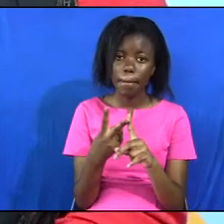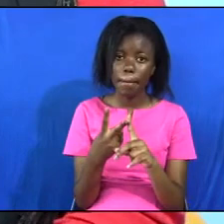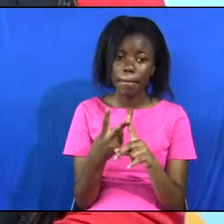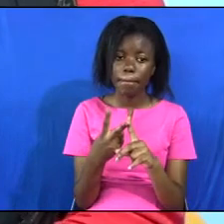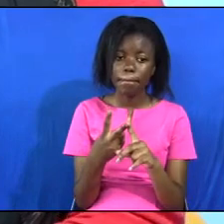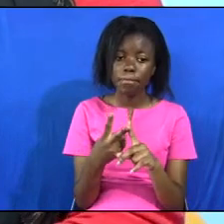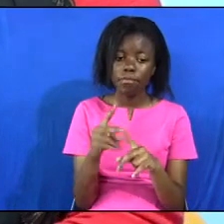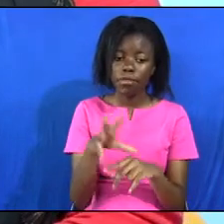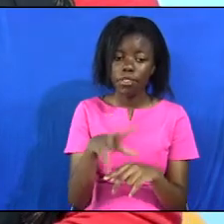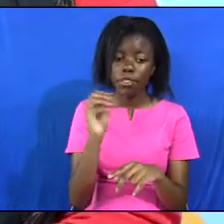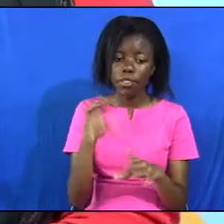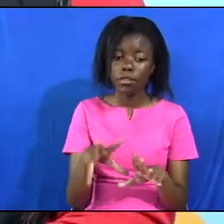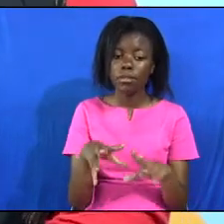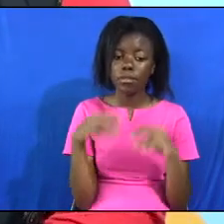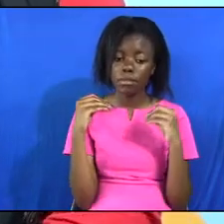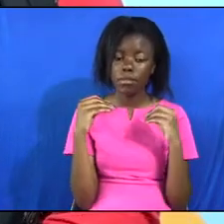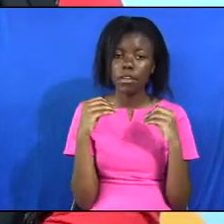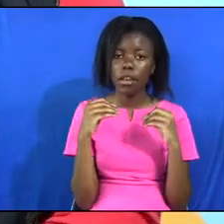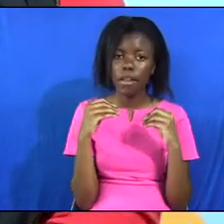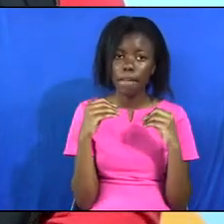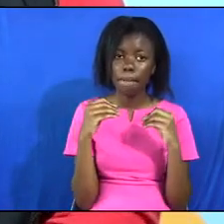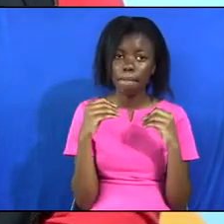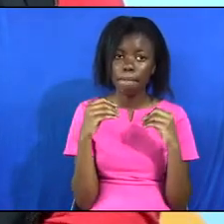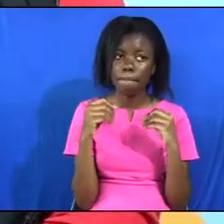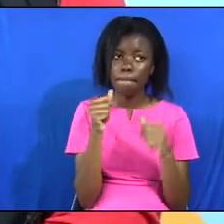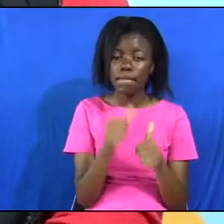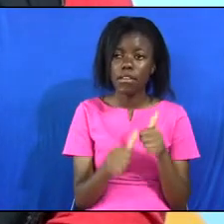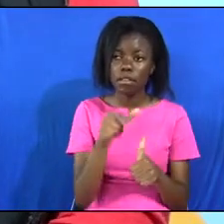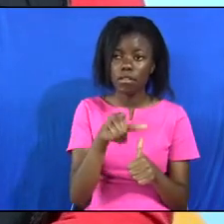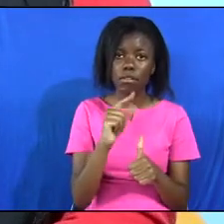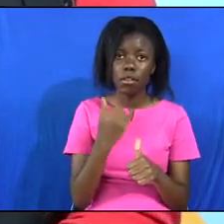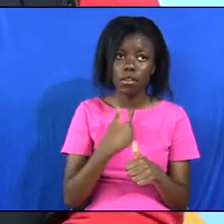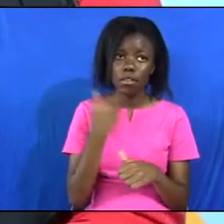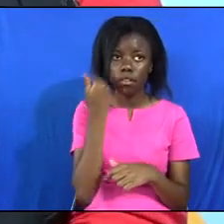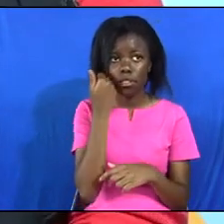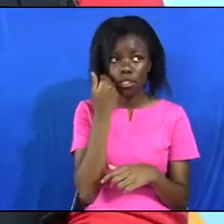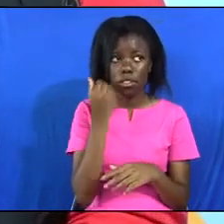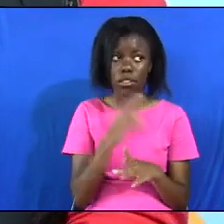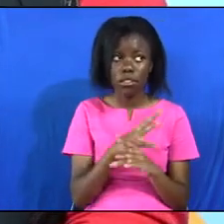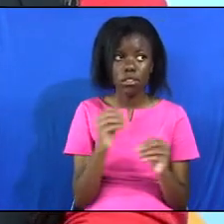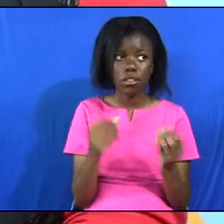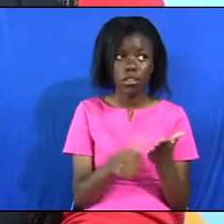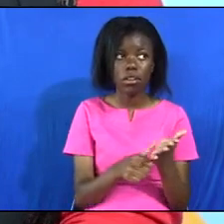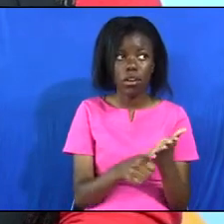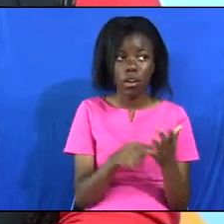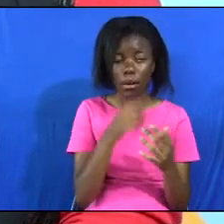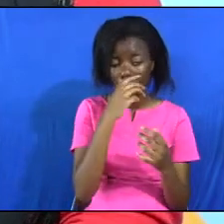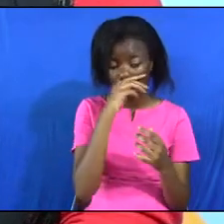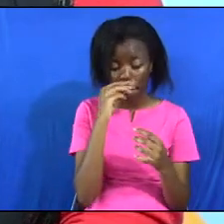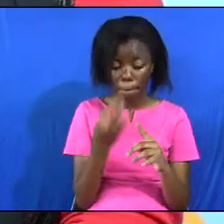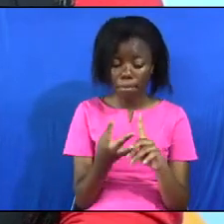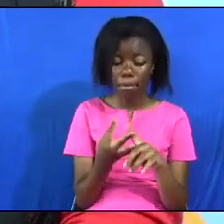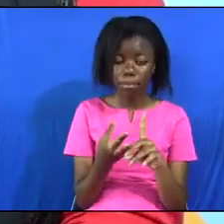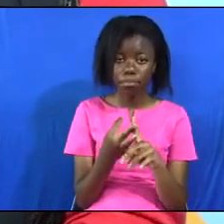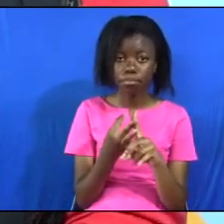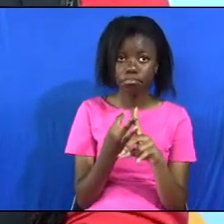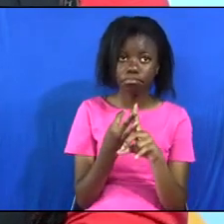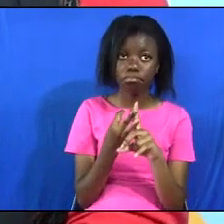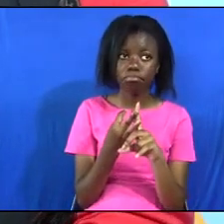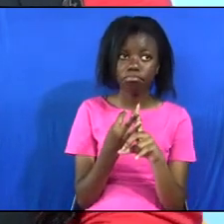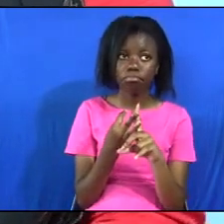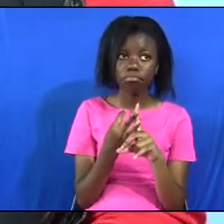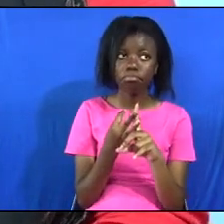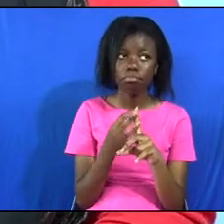absolute personal responsibility, whether you're infected or affected. And the third one